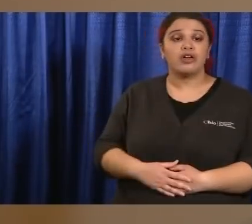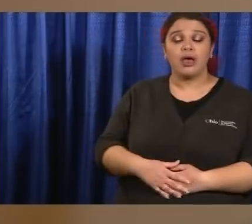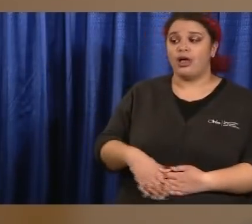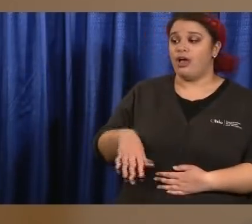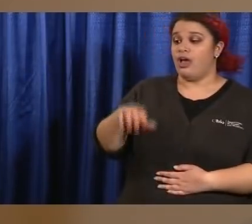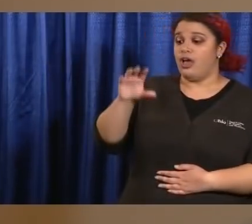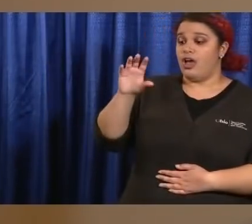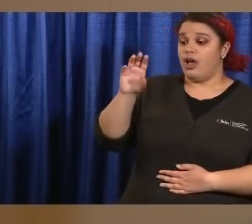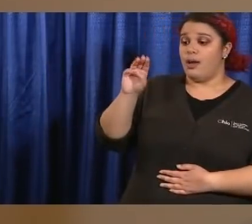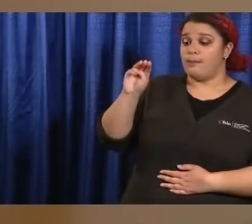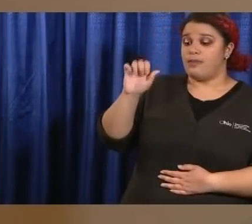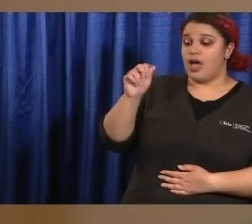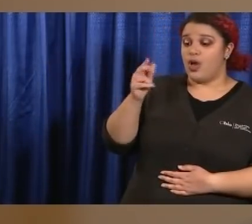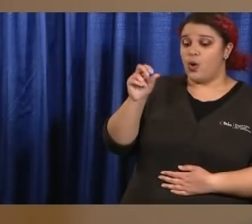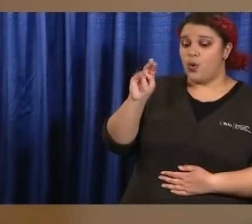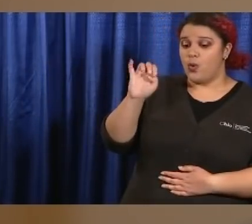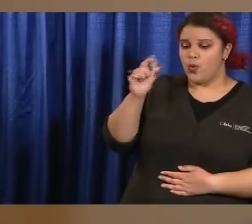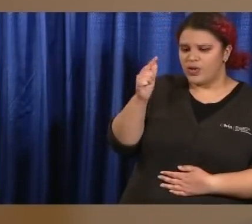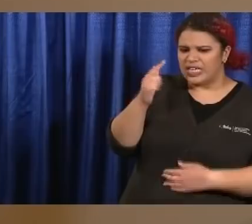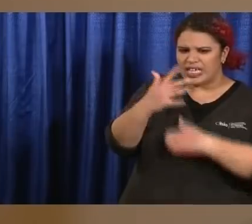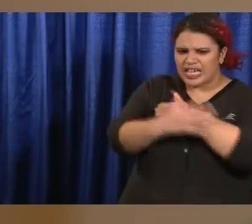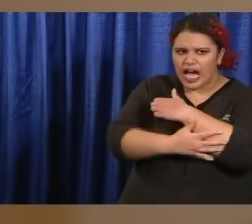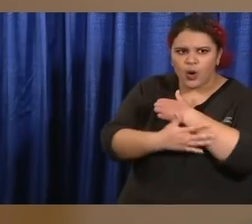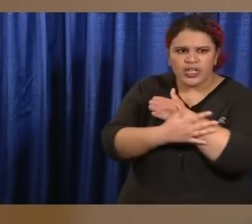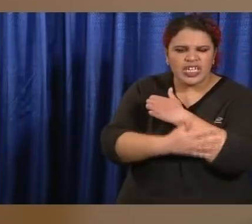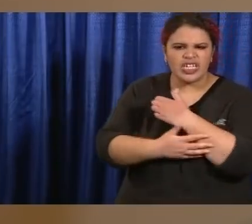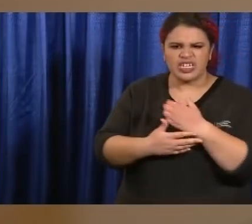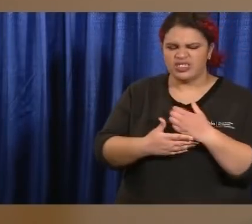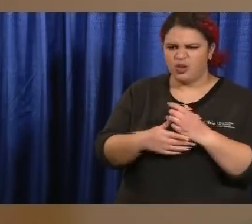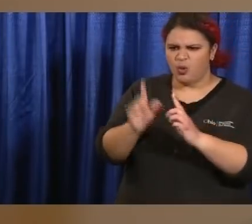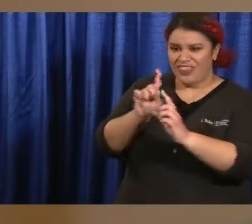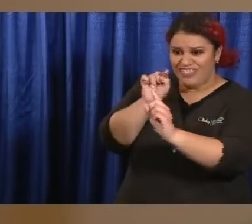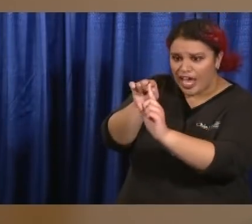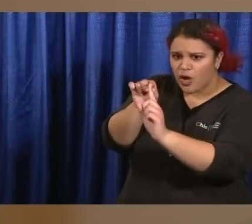deaths, we don't know if it's in Youngstown city limits or somewhere else.